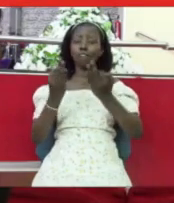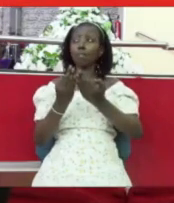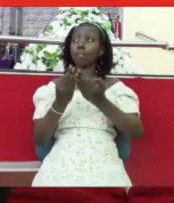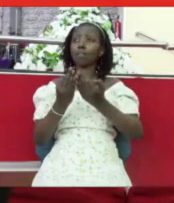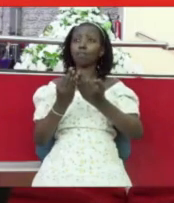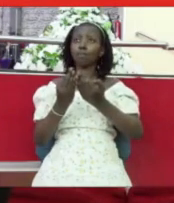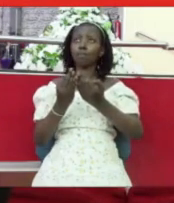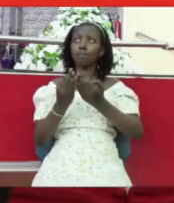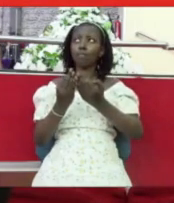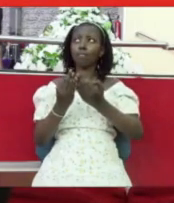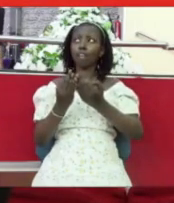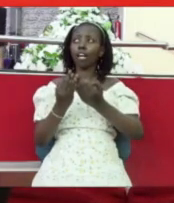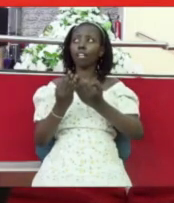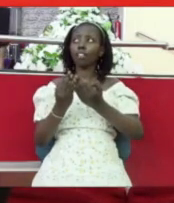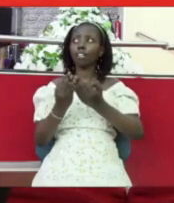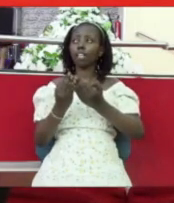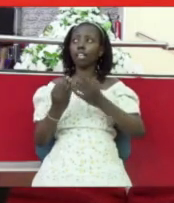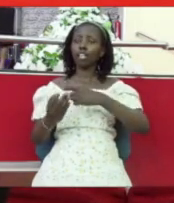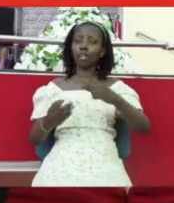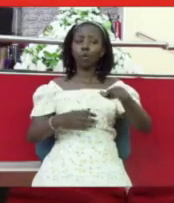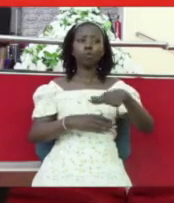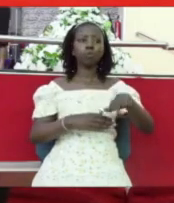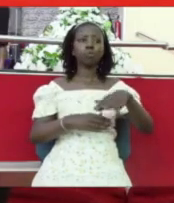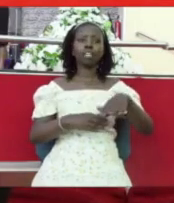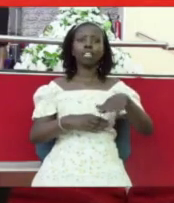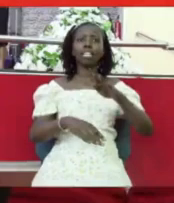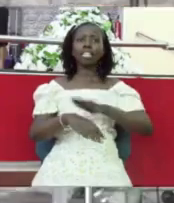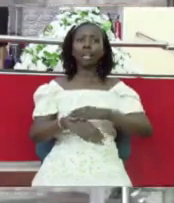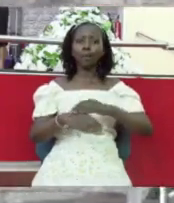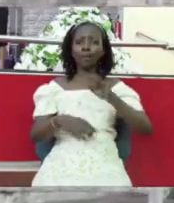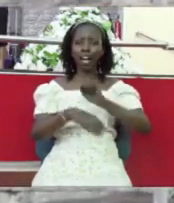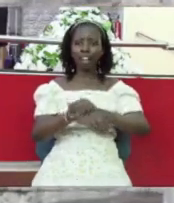they get to a point, even with the instructions that they were given,